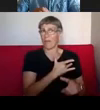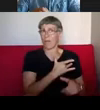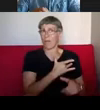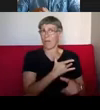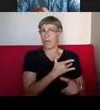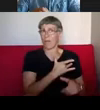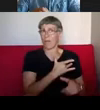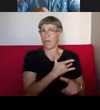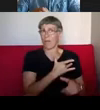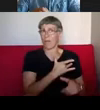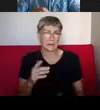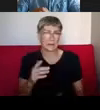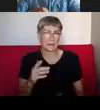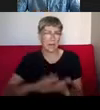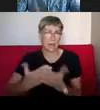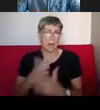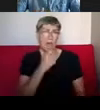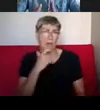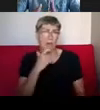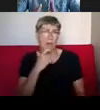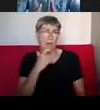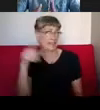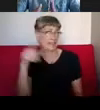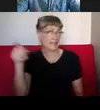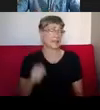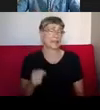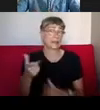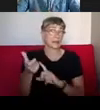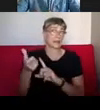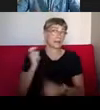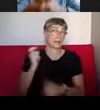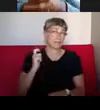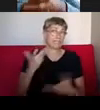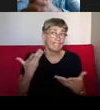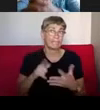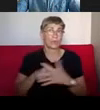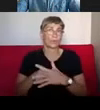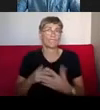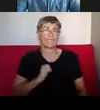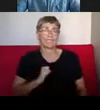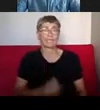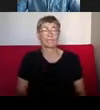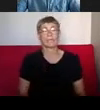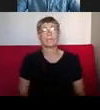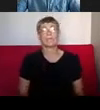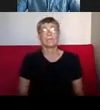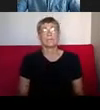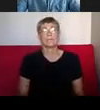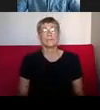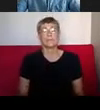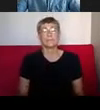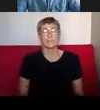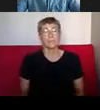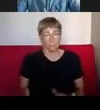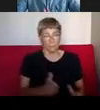lot still to do, and this is a bit our goal. Now I would like to invite please